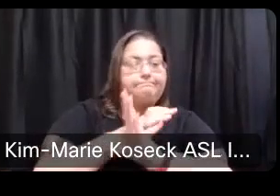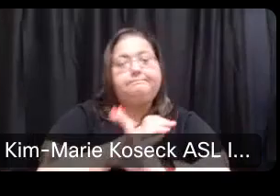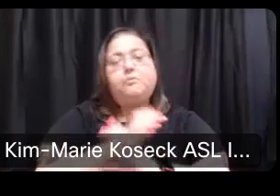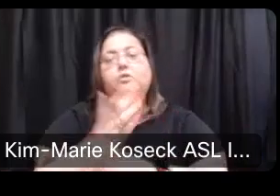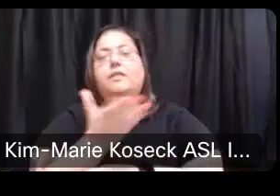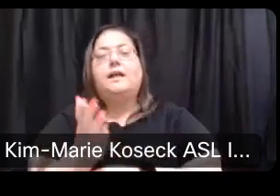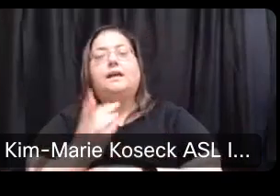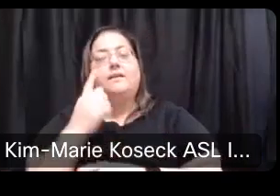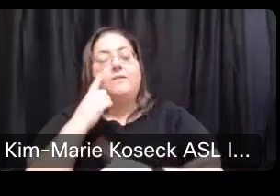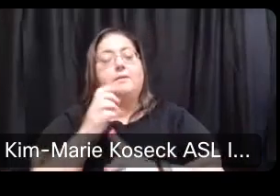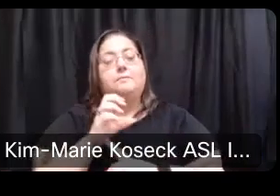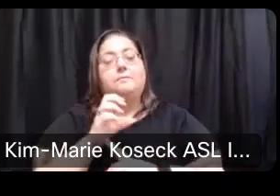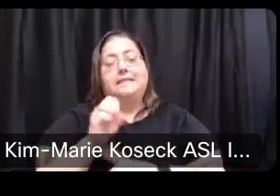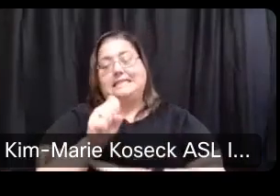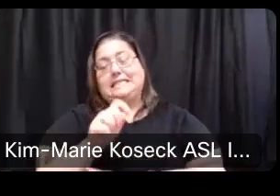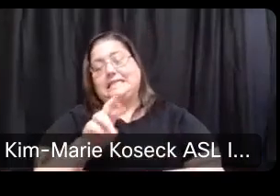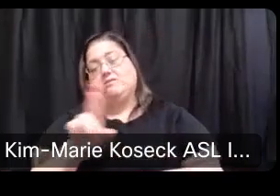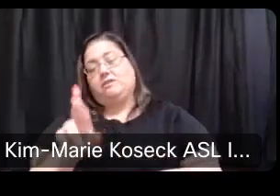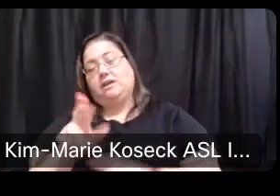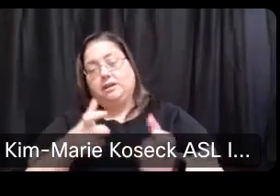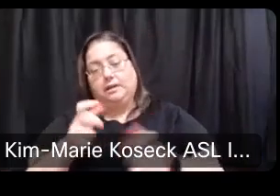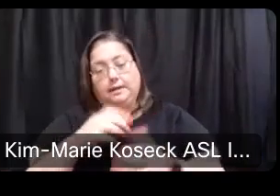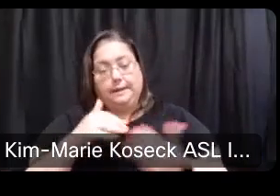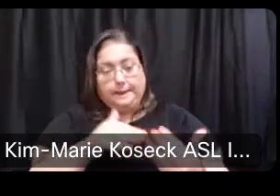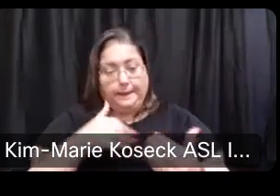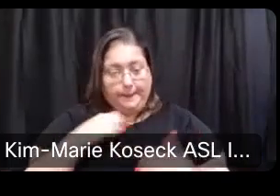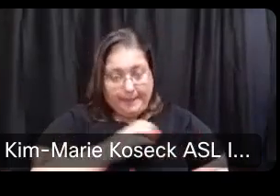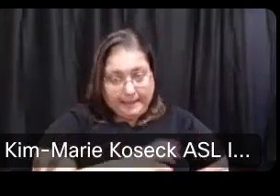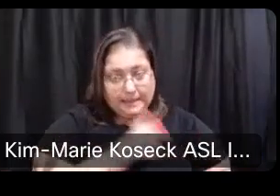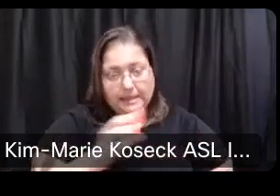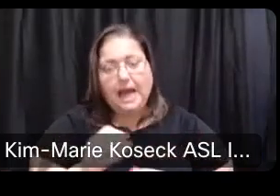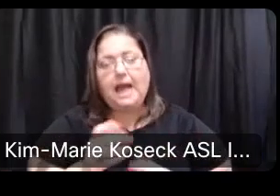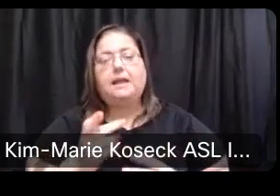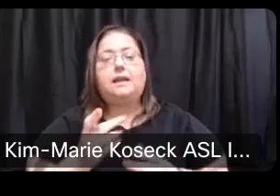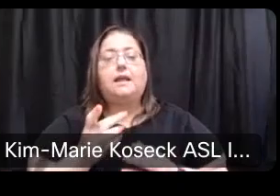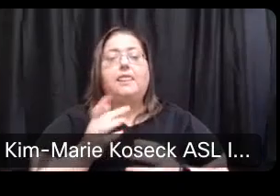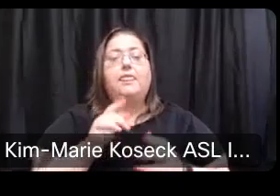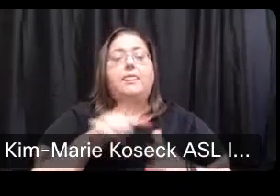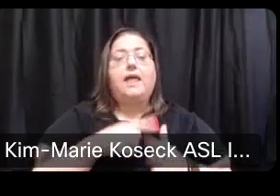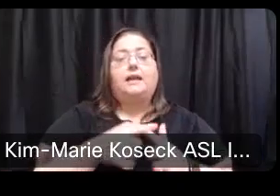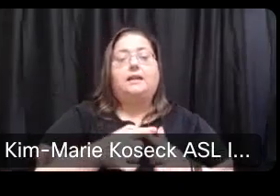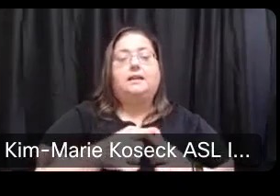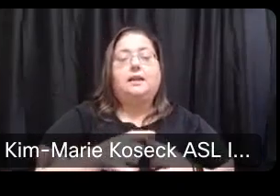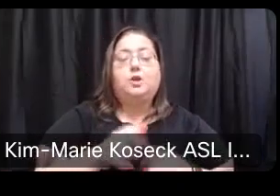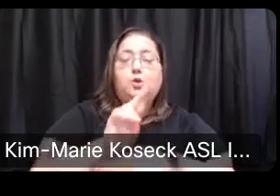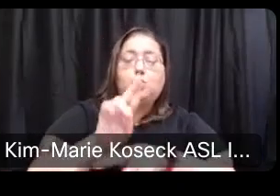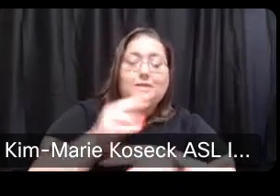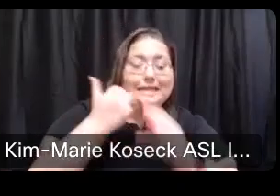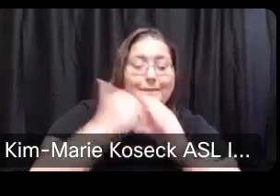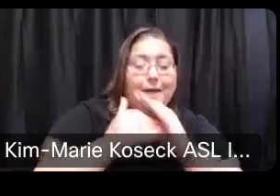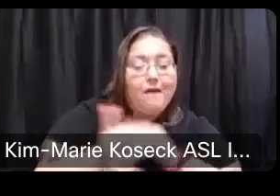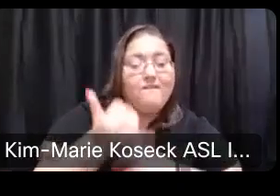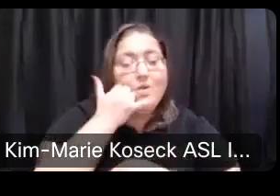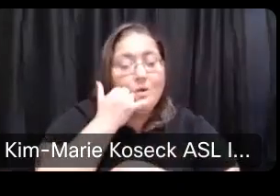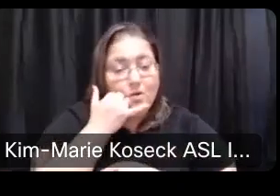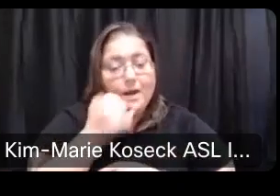both steering committees and the public. Communication with the steering committee members was handled by email and phone,